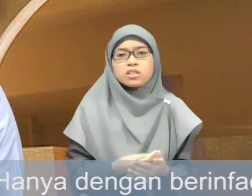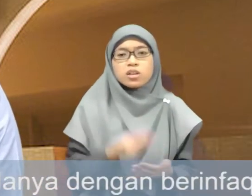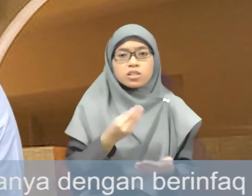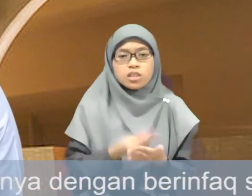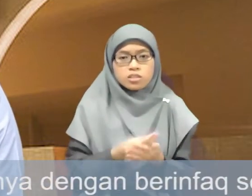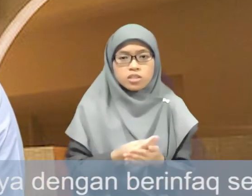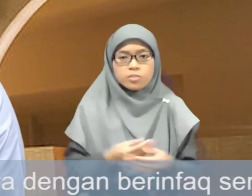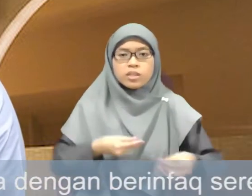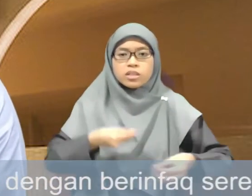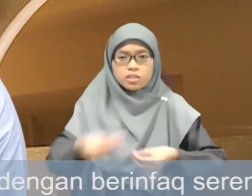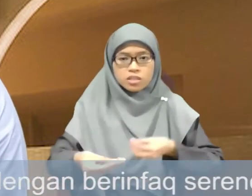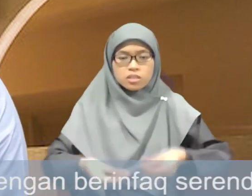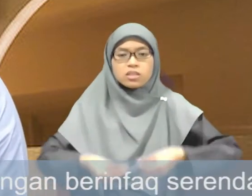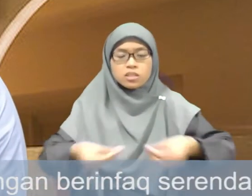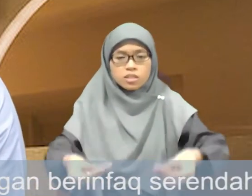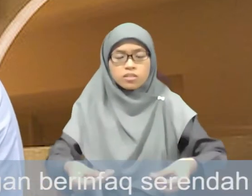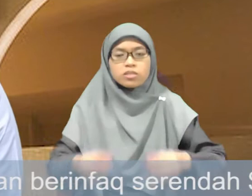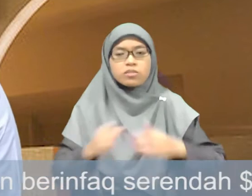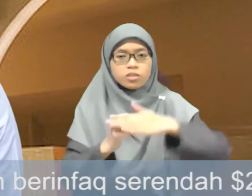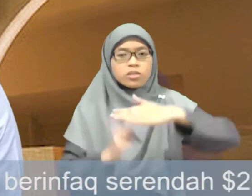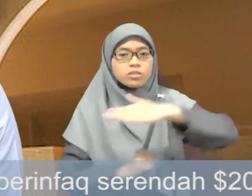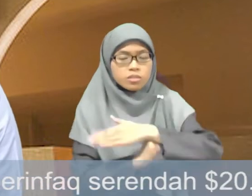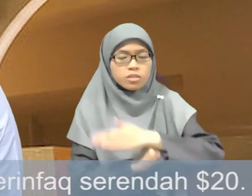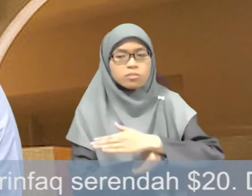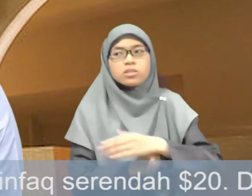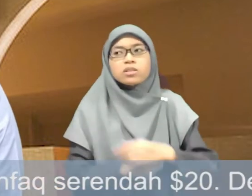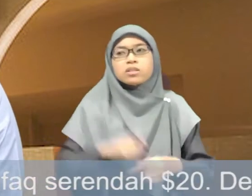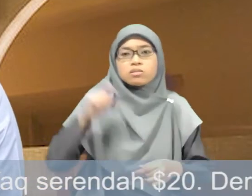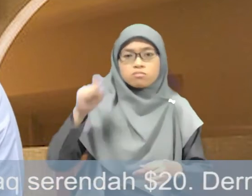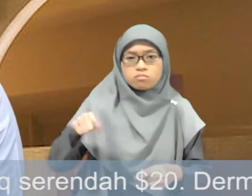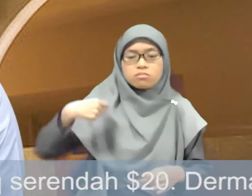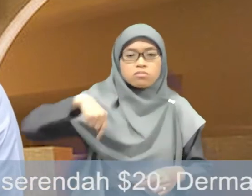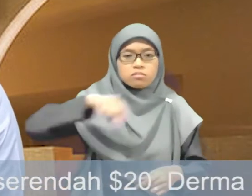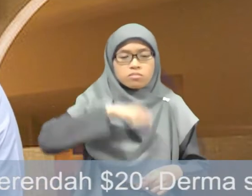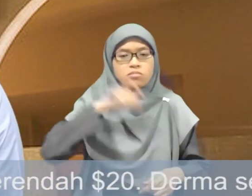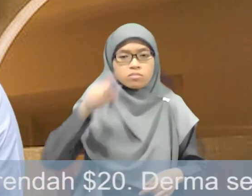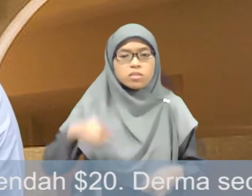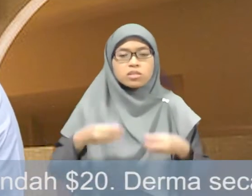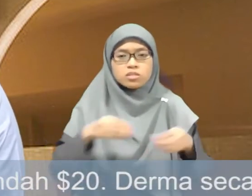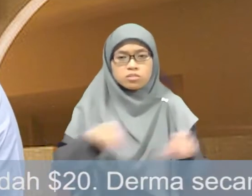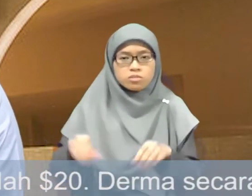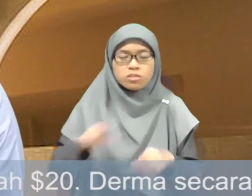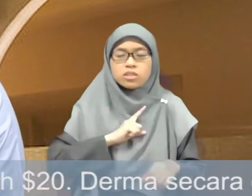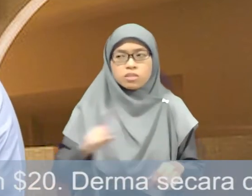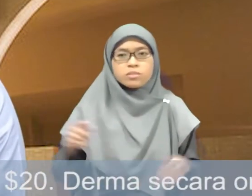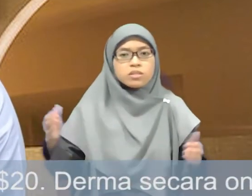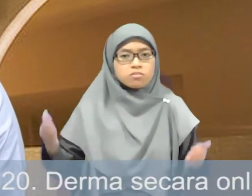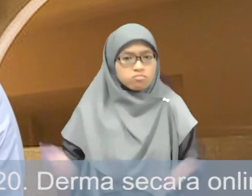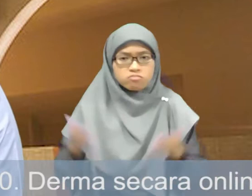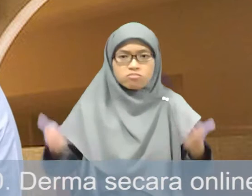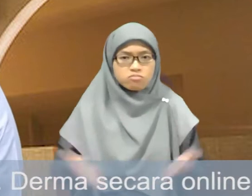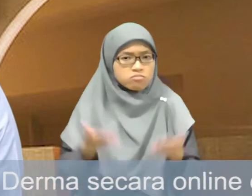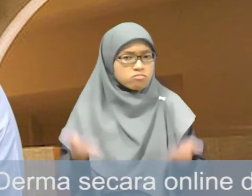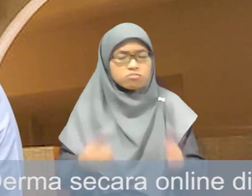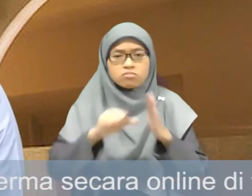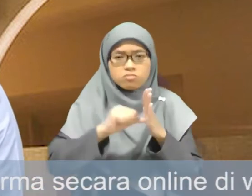giving is one of the most fundamental obligations prescribed in Islam. It is highly encouraged and emphasized